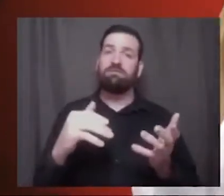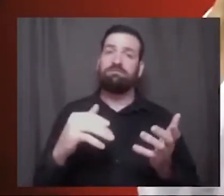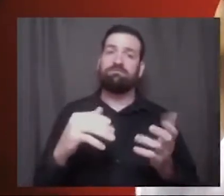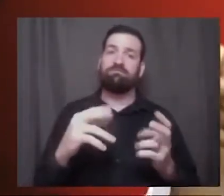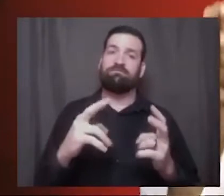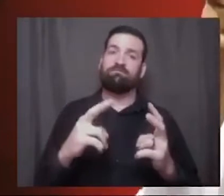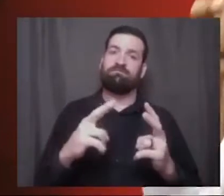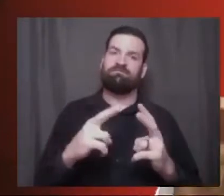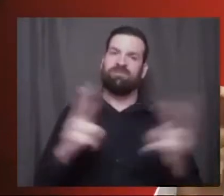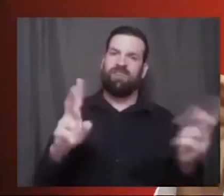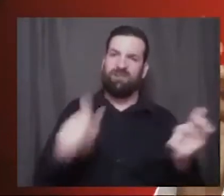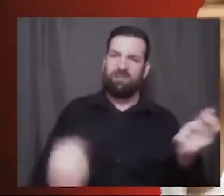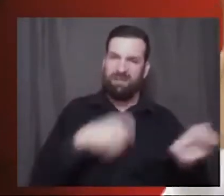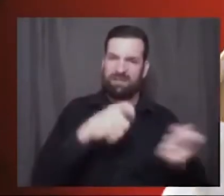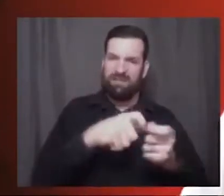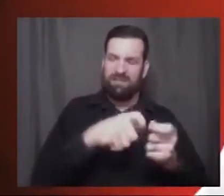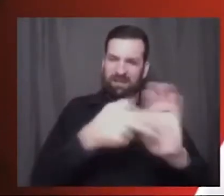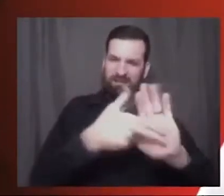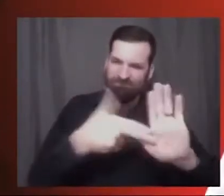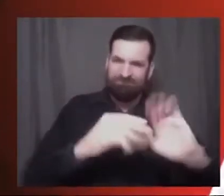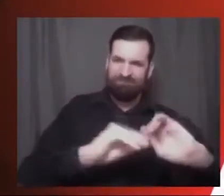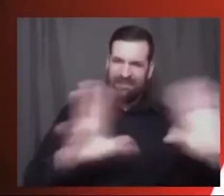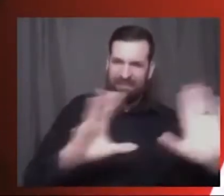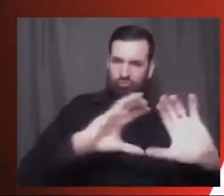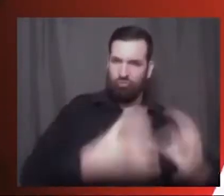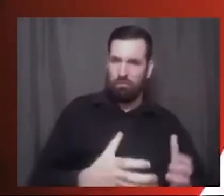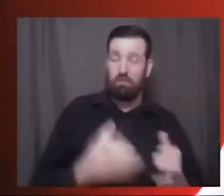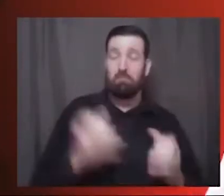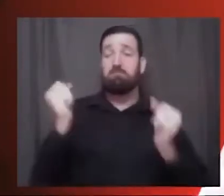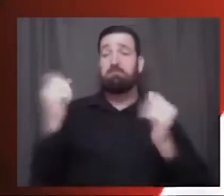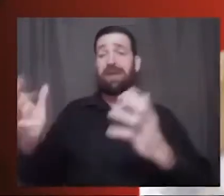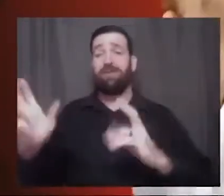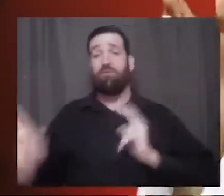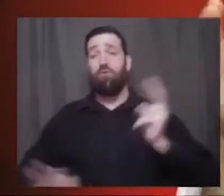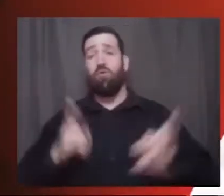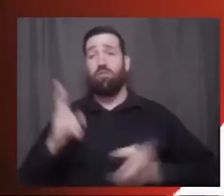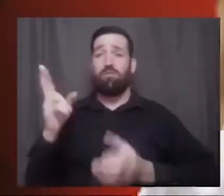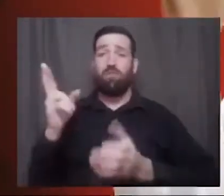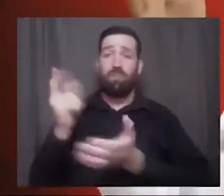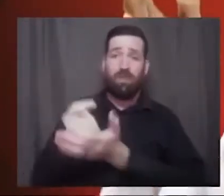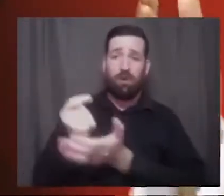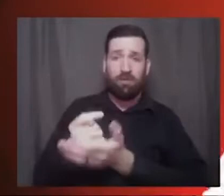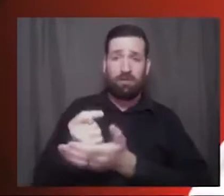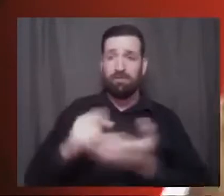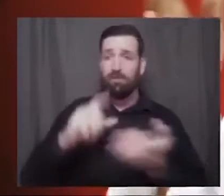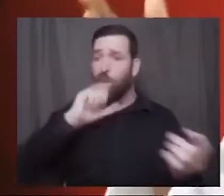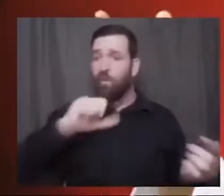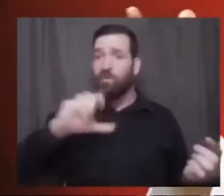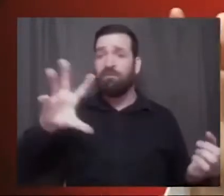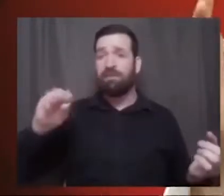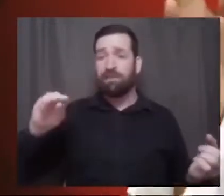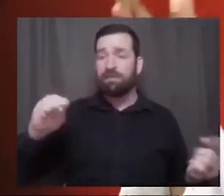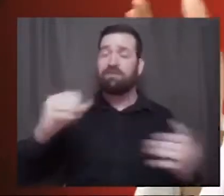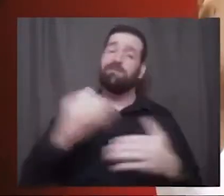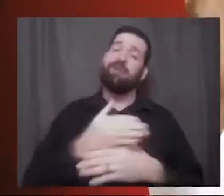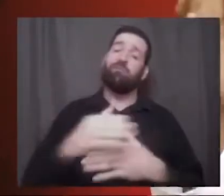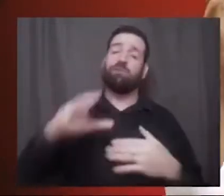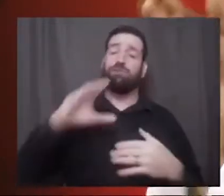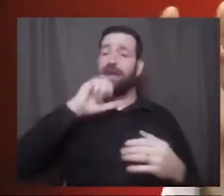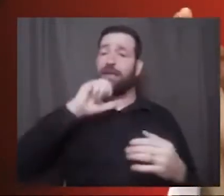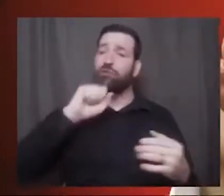prescribed, defined group. And a lot of the hormone therapy studies are done on 50-year-olds, average age of 65 in some of